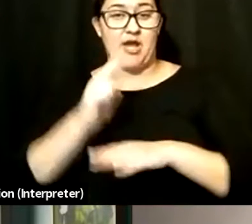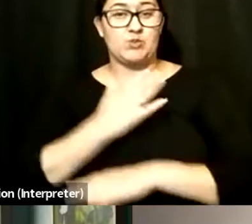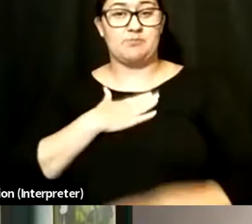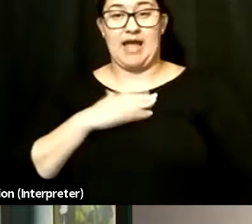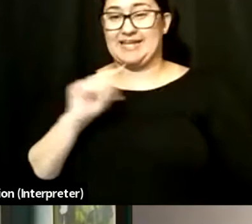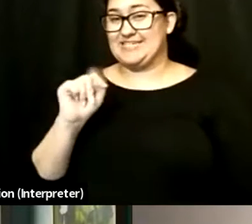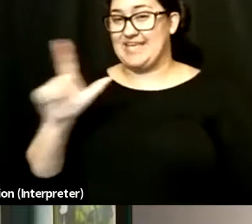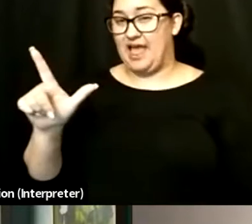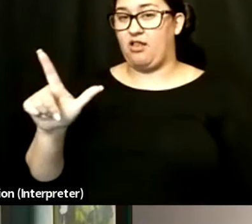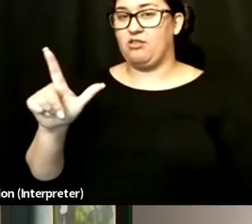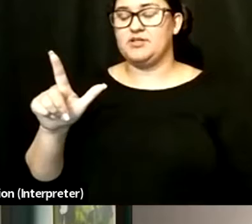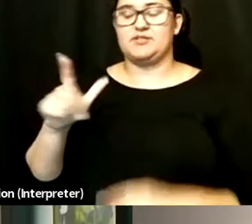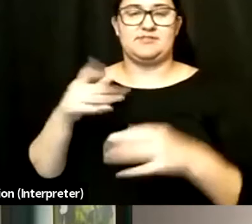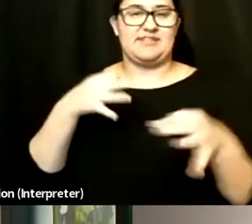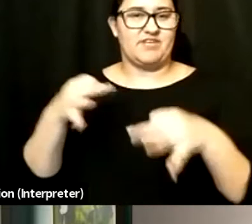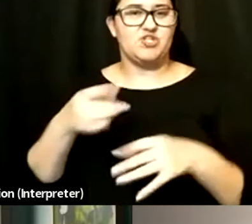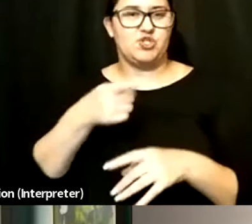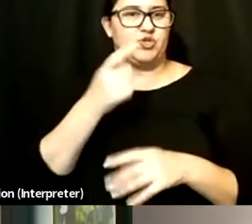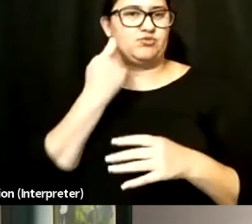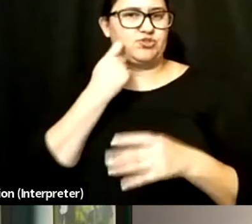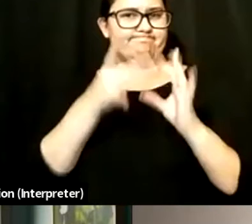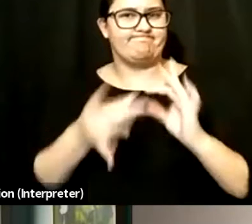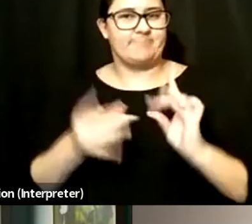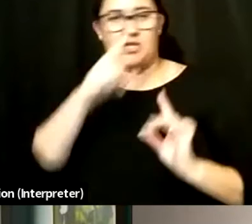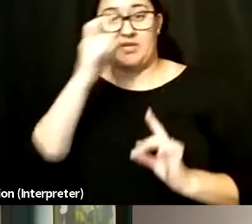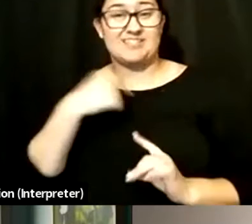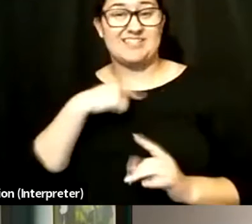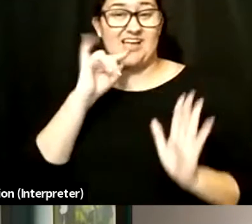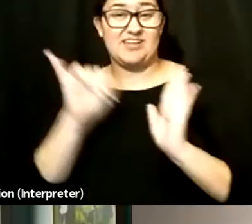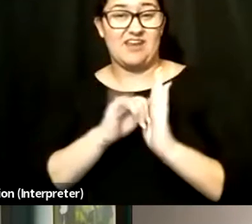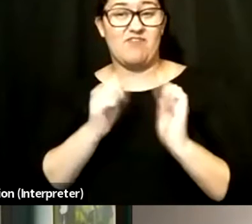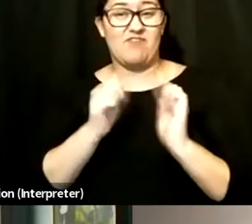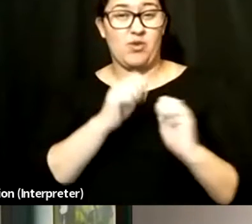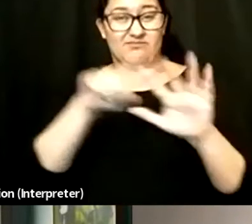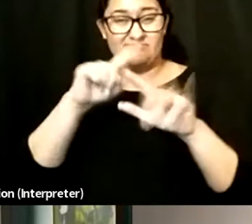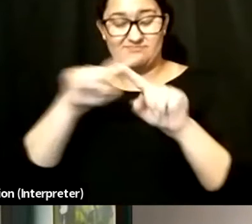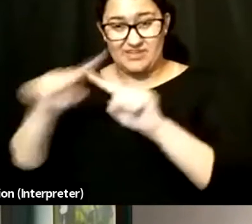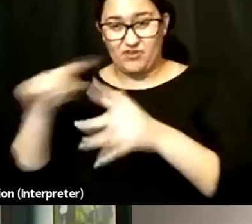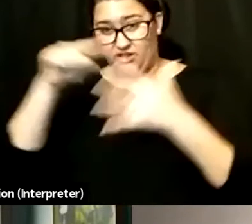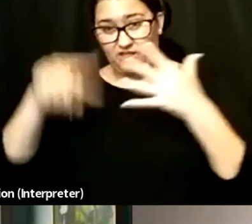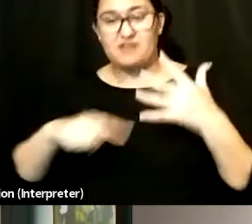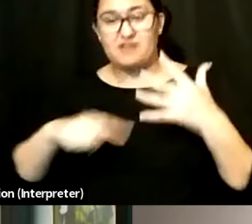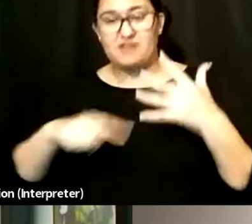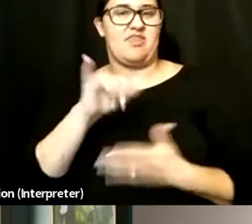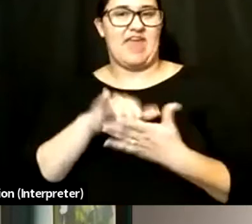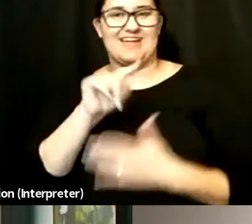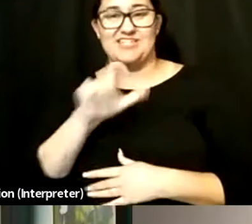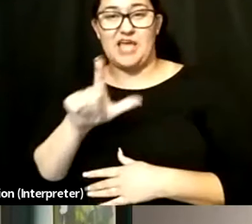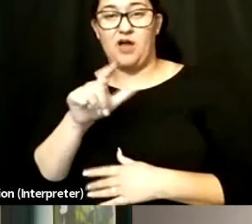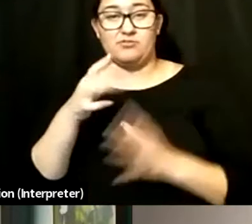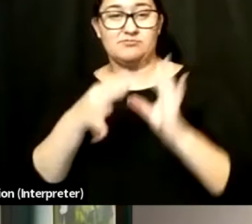the connections to other forms of oppression and marginalization. And I like to